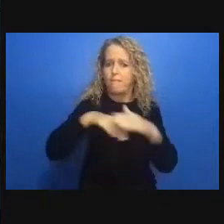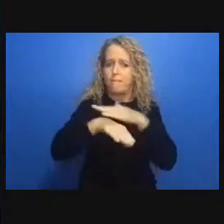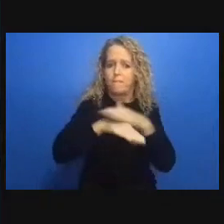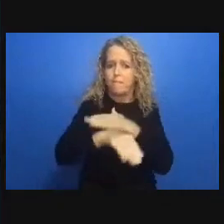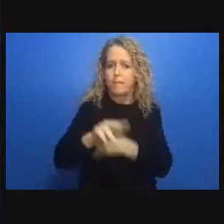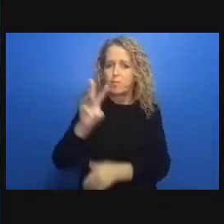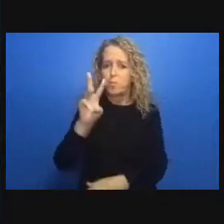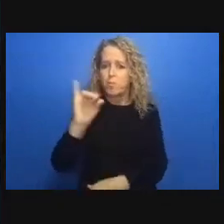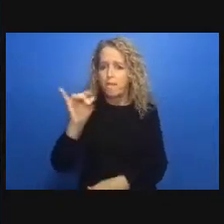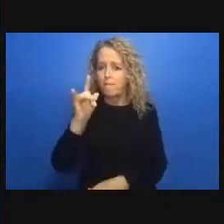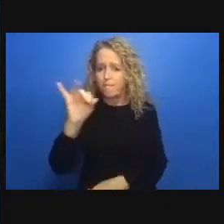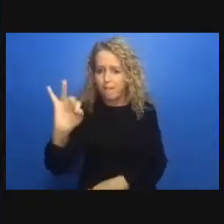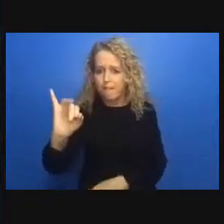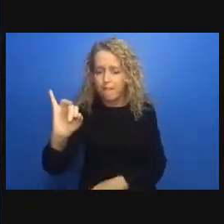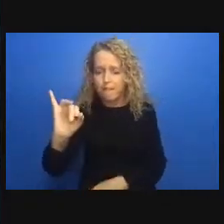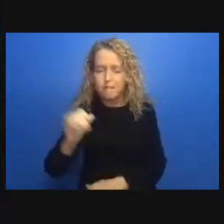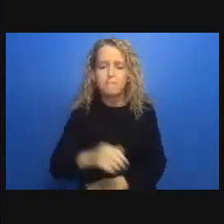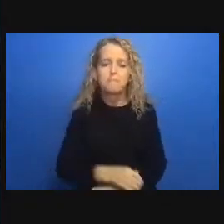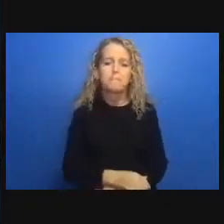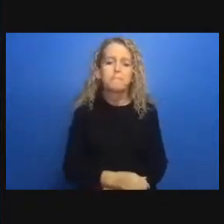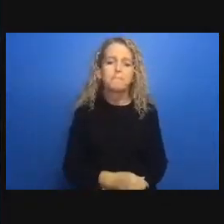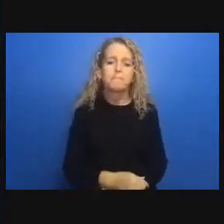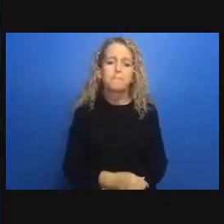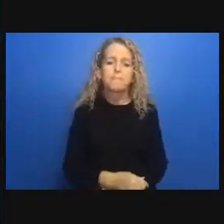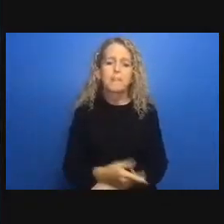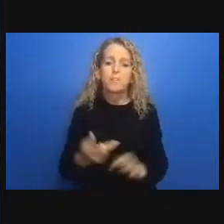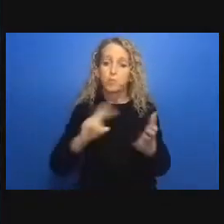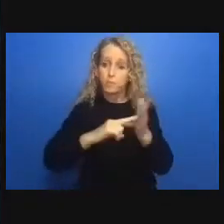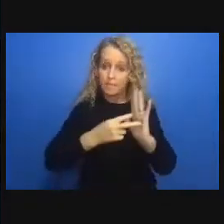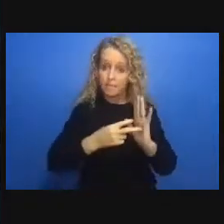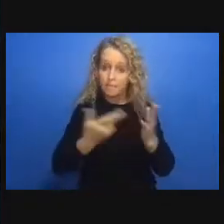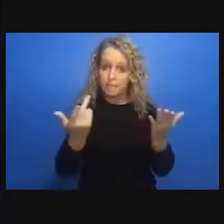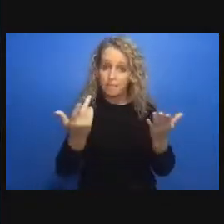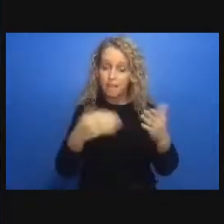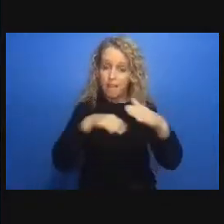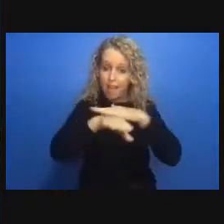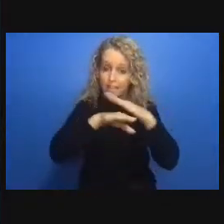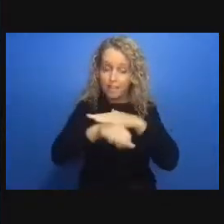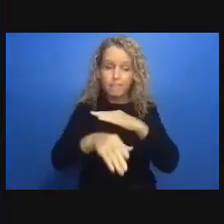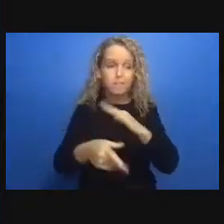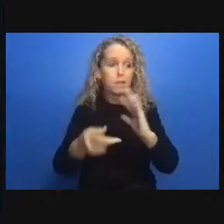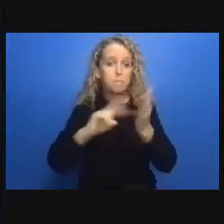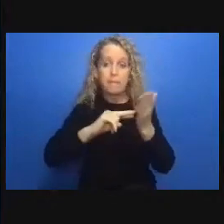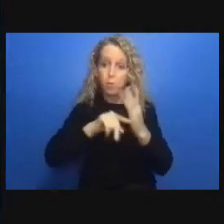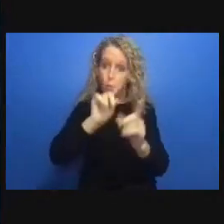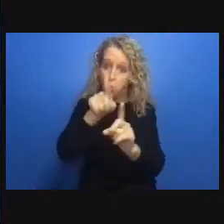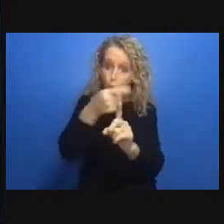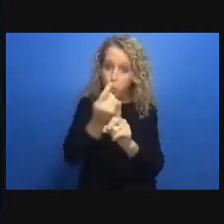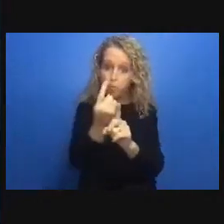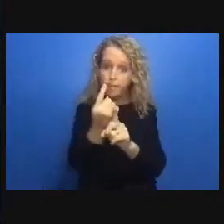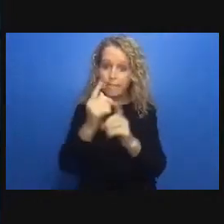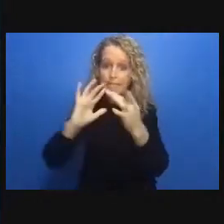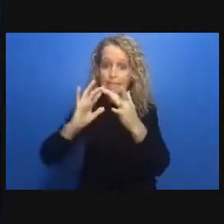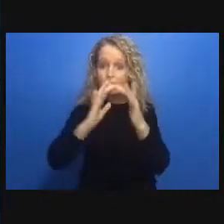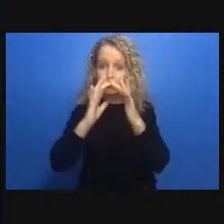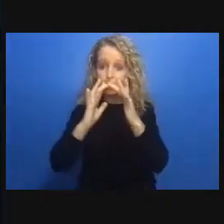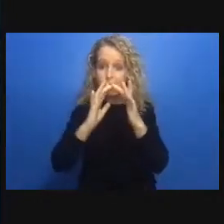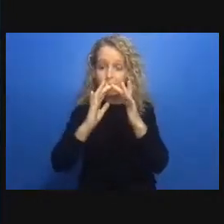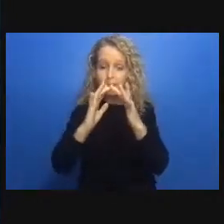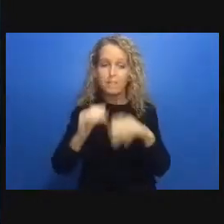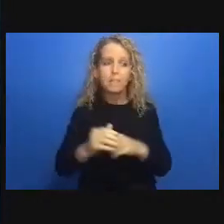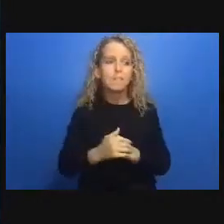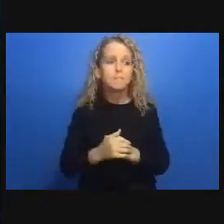access to digital assets is not only the internet. It is It is affordable